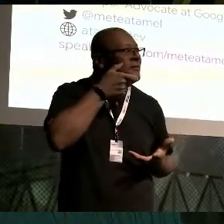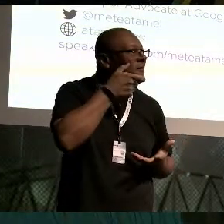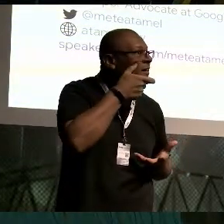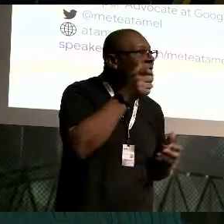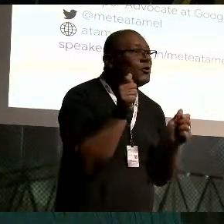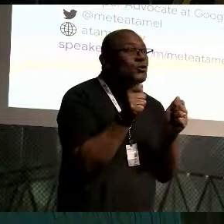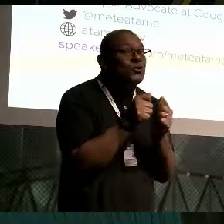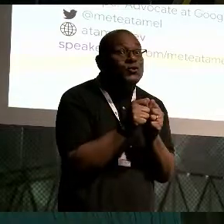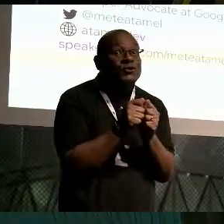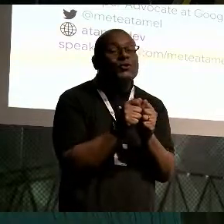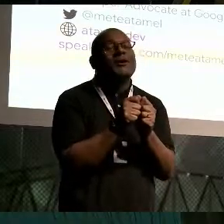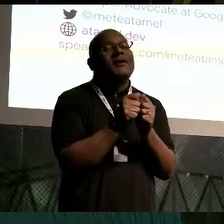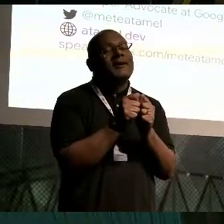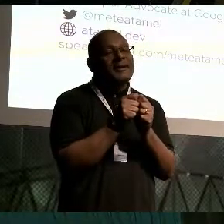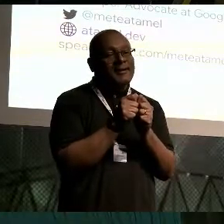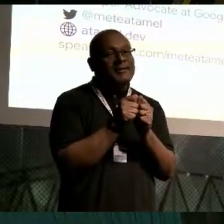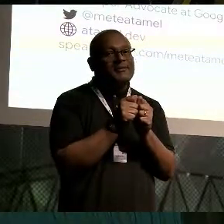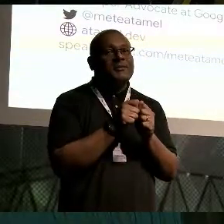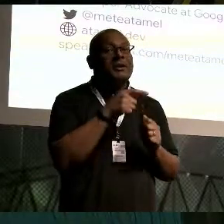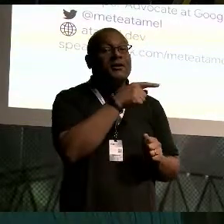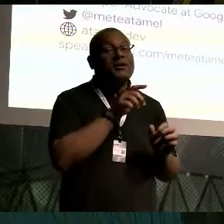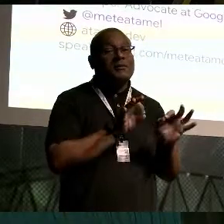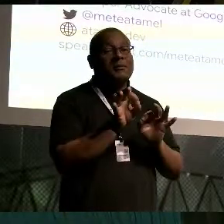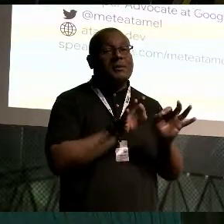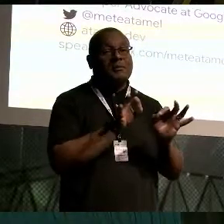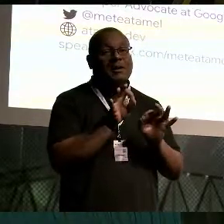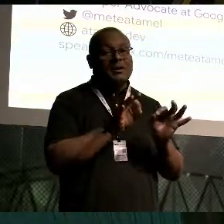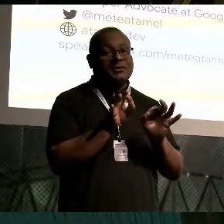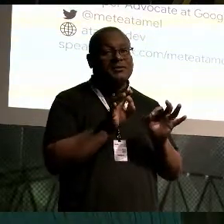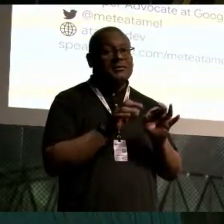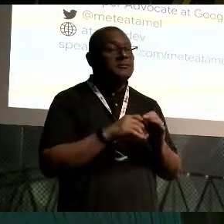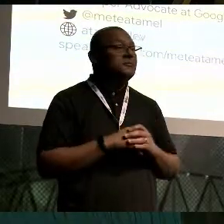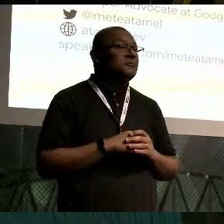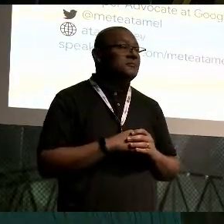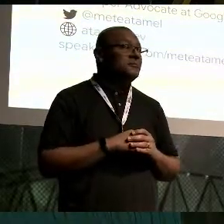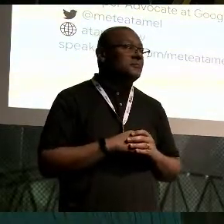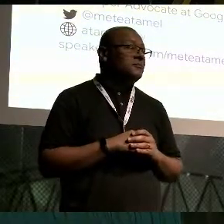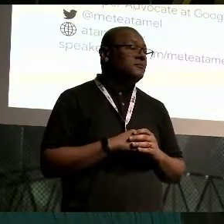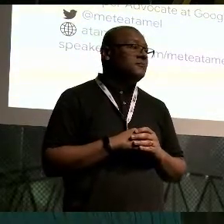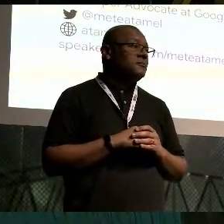you. Let me set my clock so I don't talk too much.